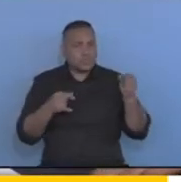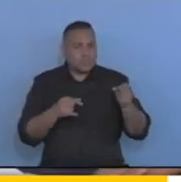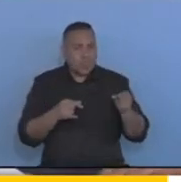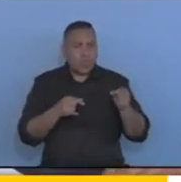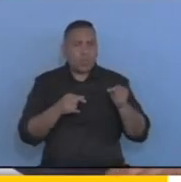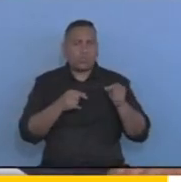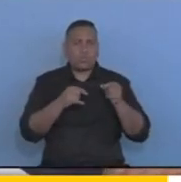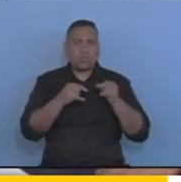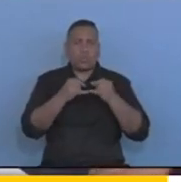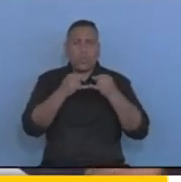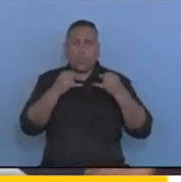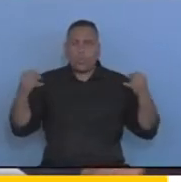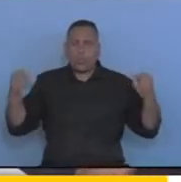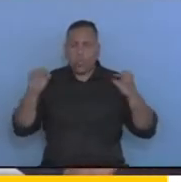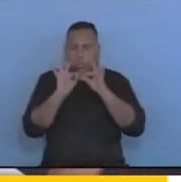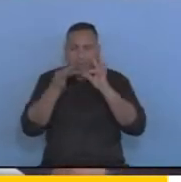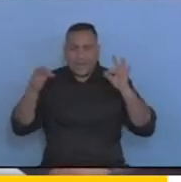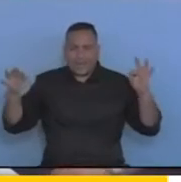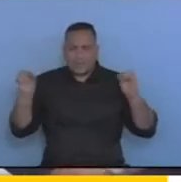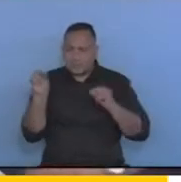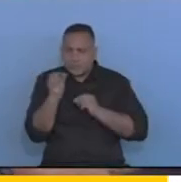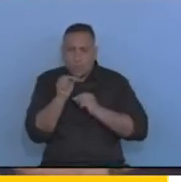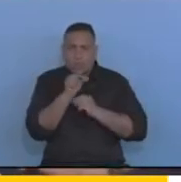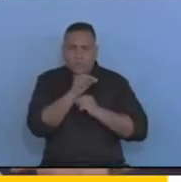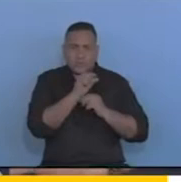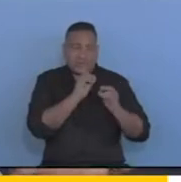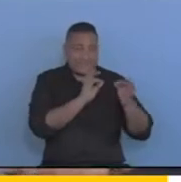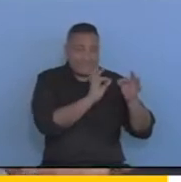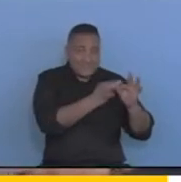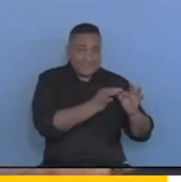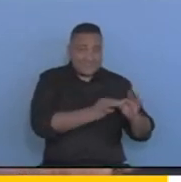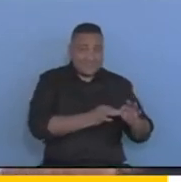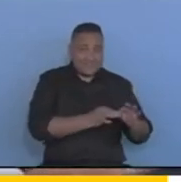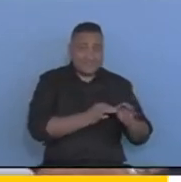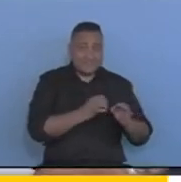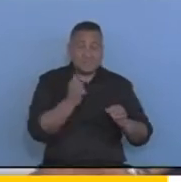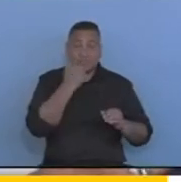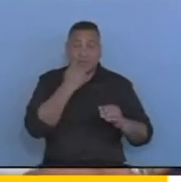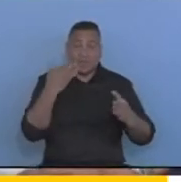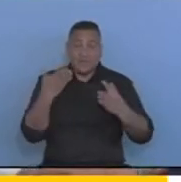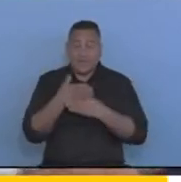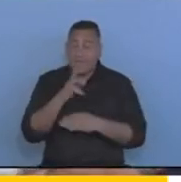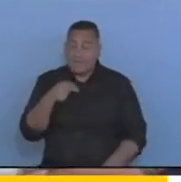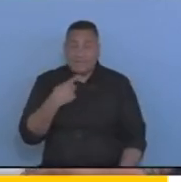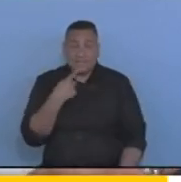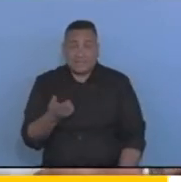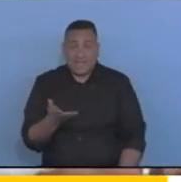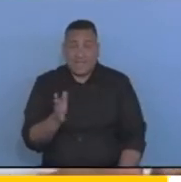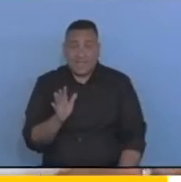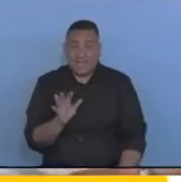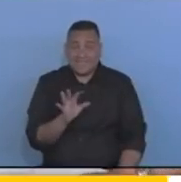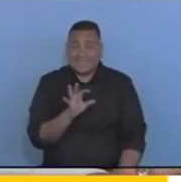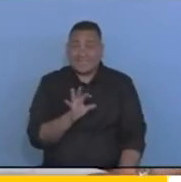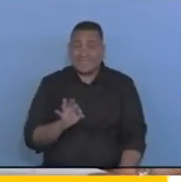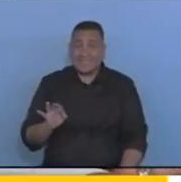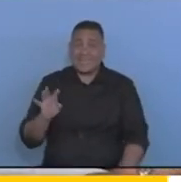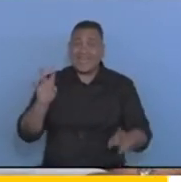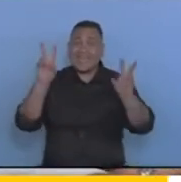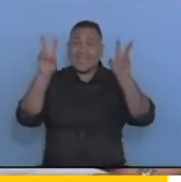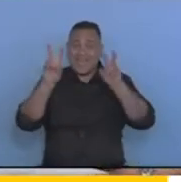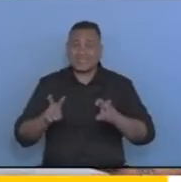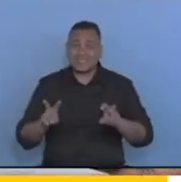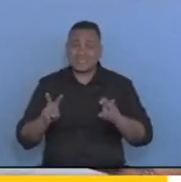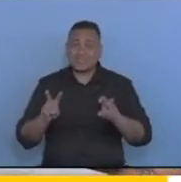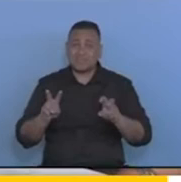do. Yeah. Sorry, Dougal. Electronics is, for me, has become part of our lives because, I mean, if I look at today's